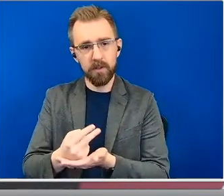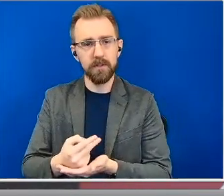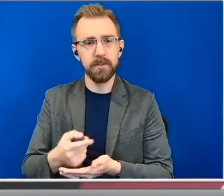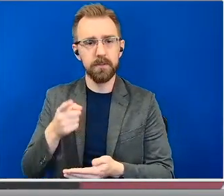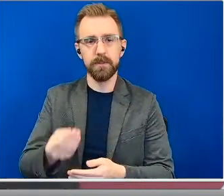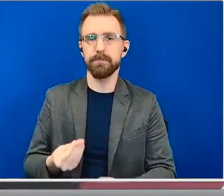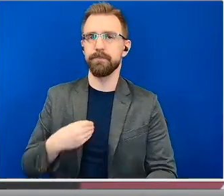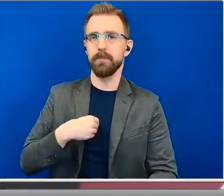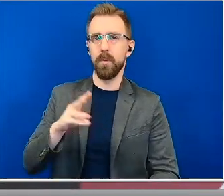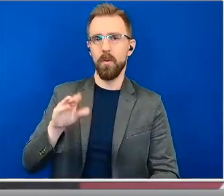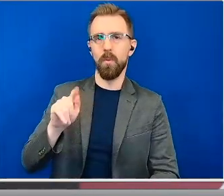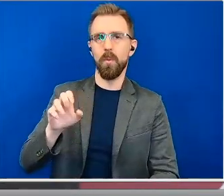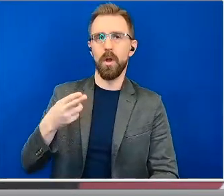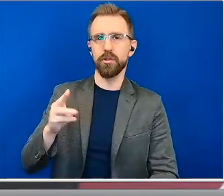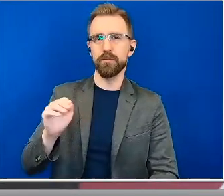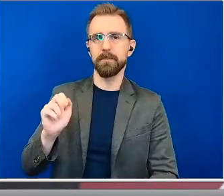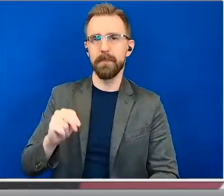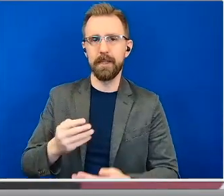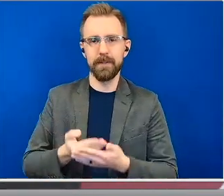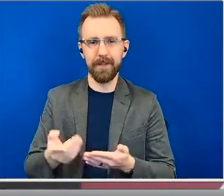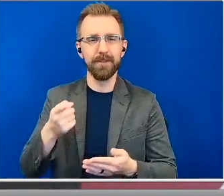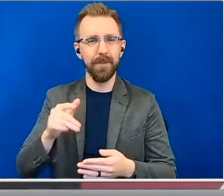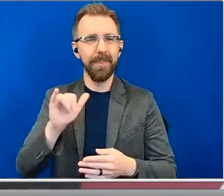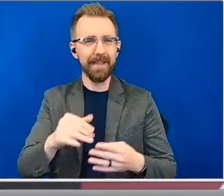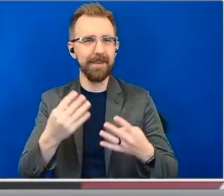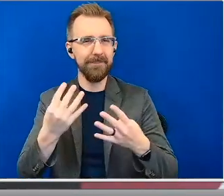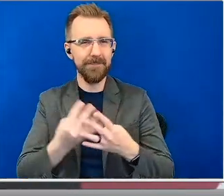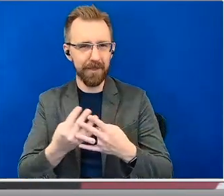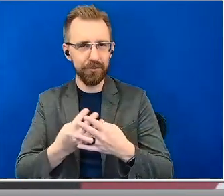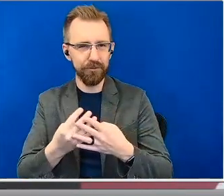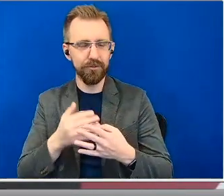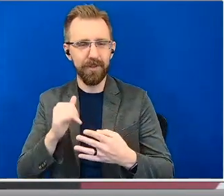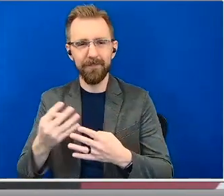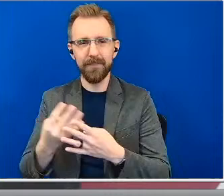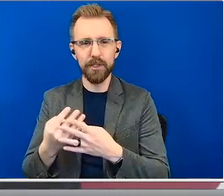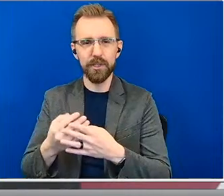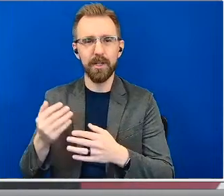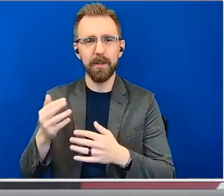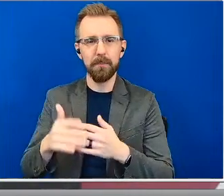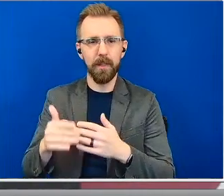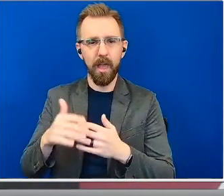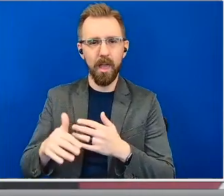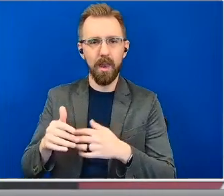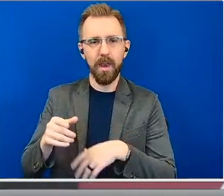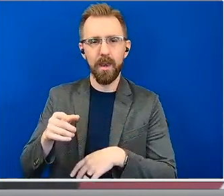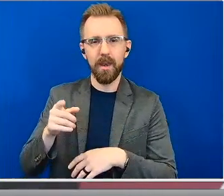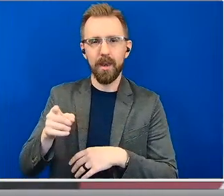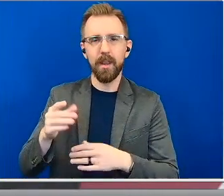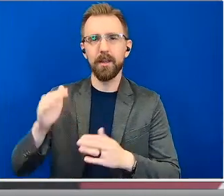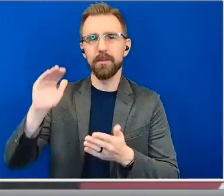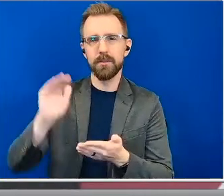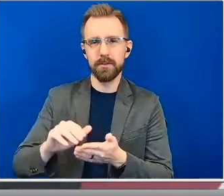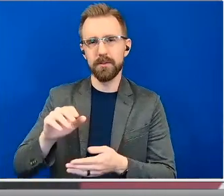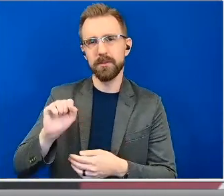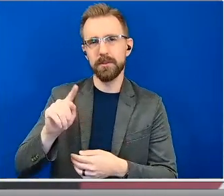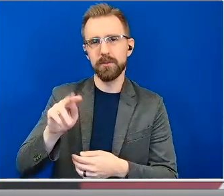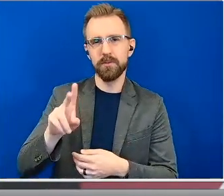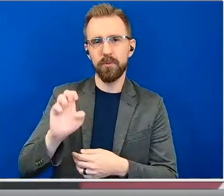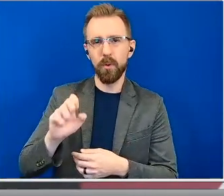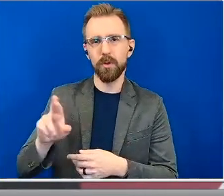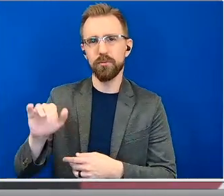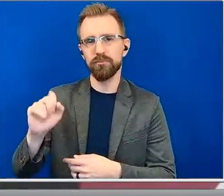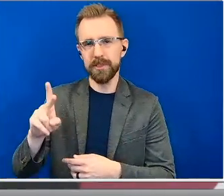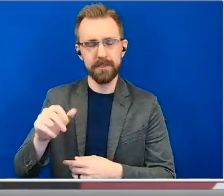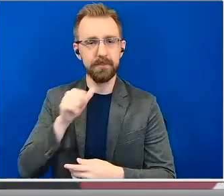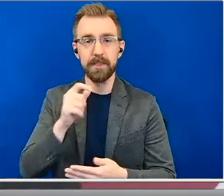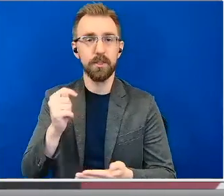basically a filter that filters out the blood clots and decreases the risk of a stroke, but it really does not treat the atrial